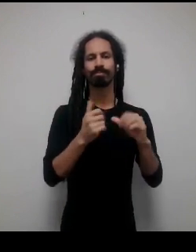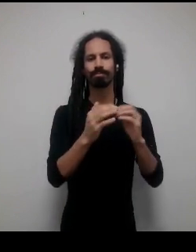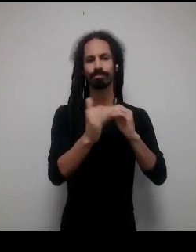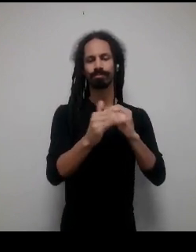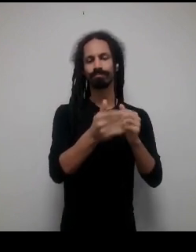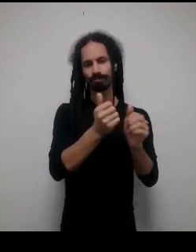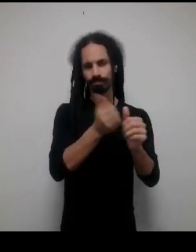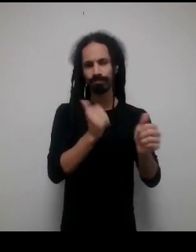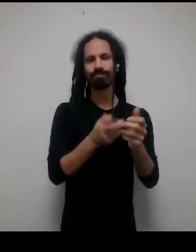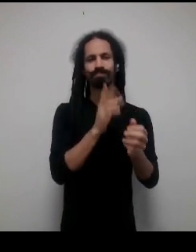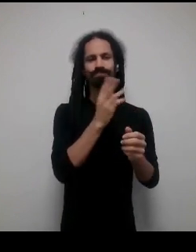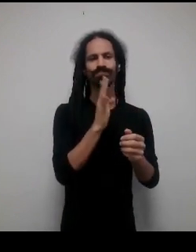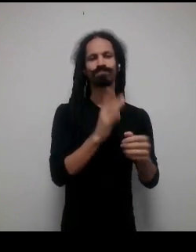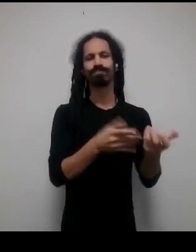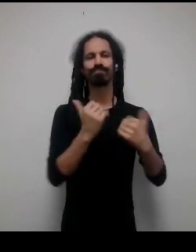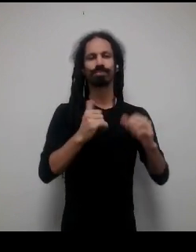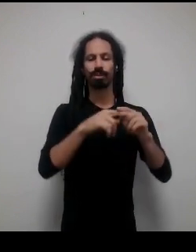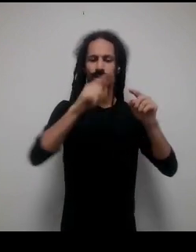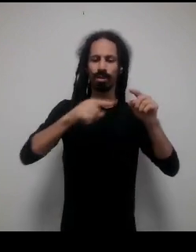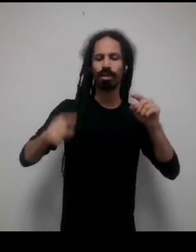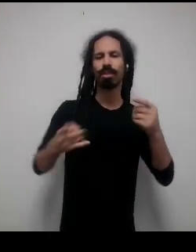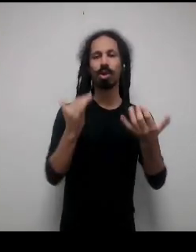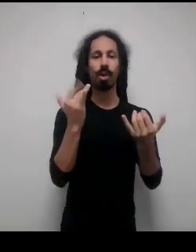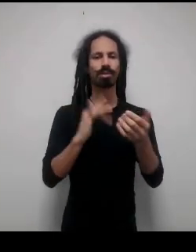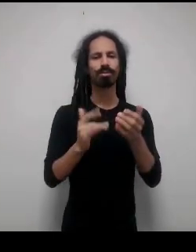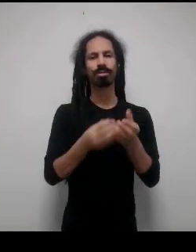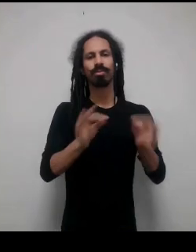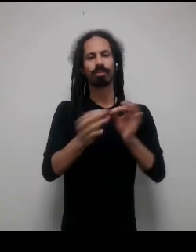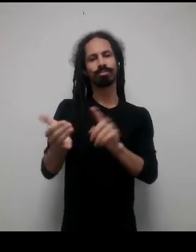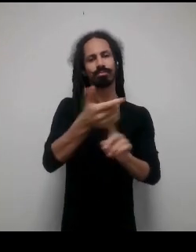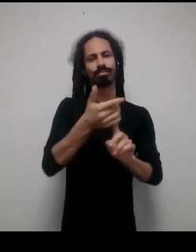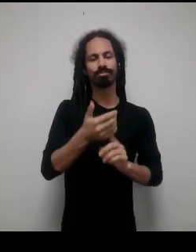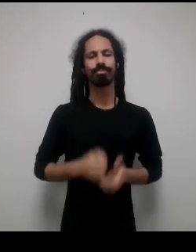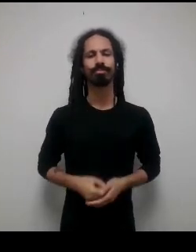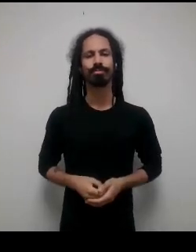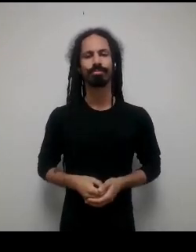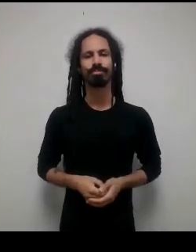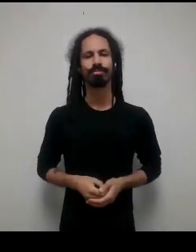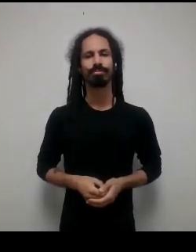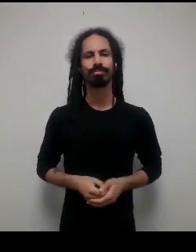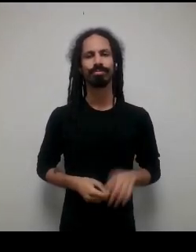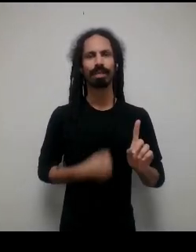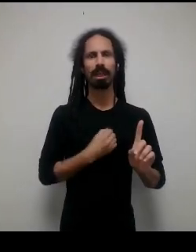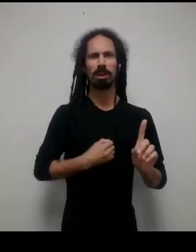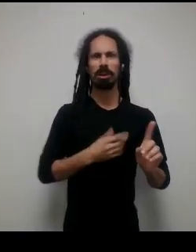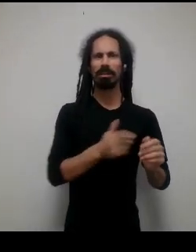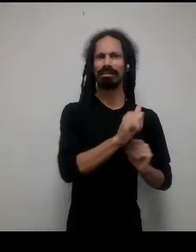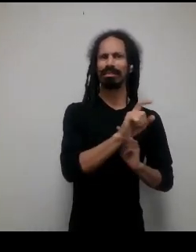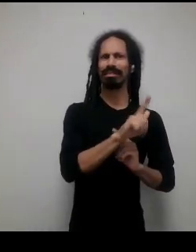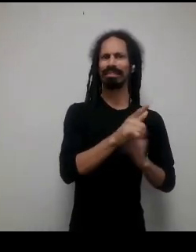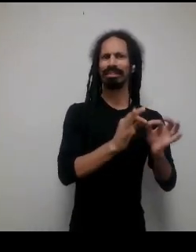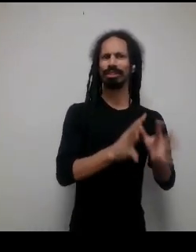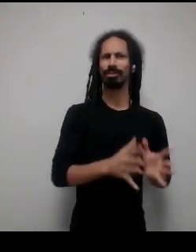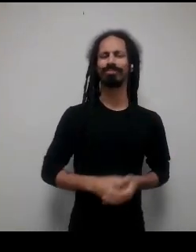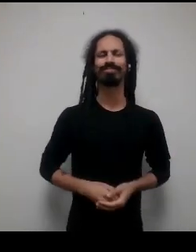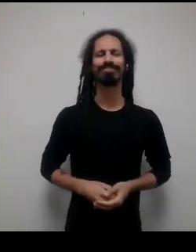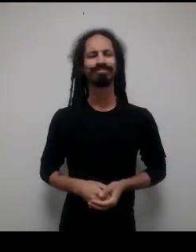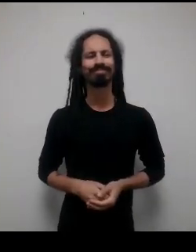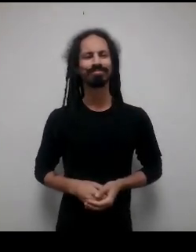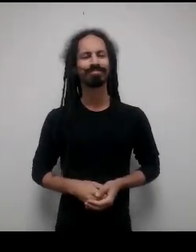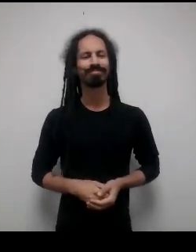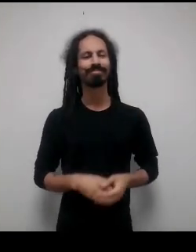monotone voice. It's important to vary your tone of voice because this creates more interest for your audience. Sorry to my ASL interpreter. Second